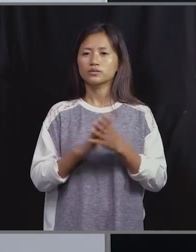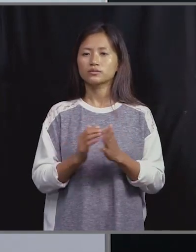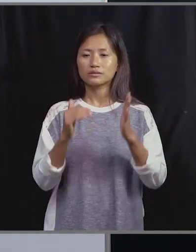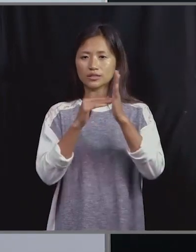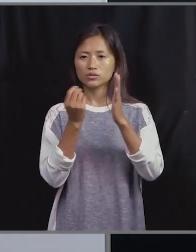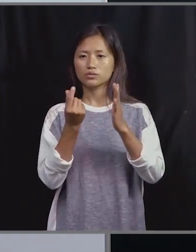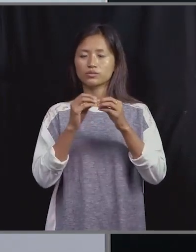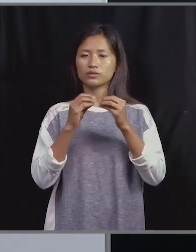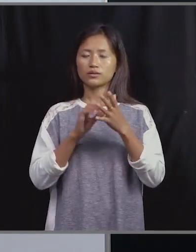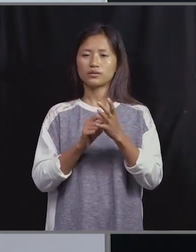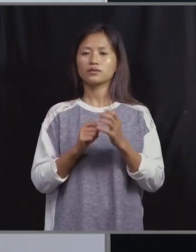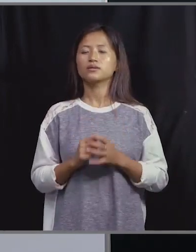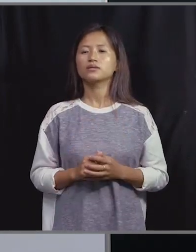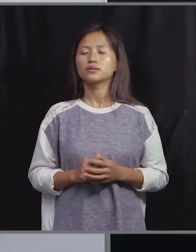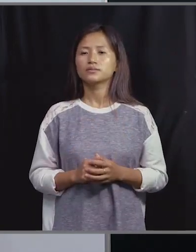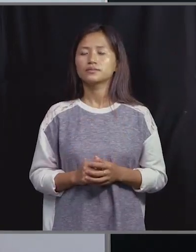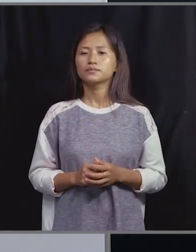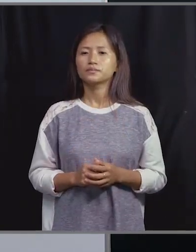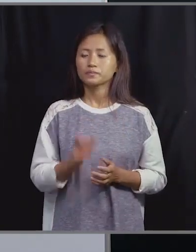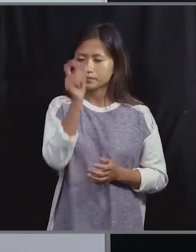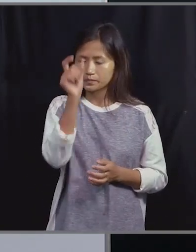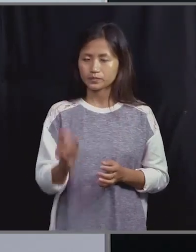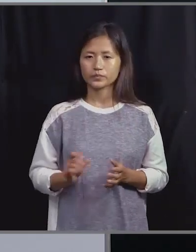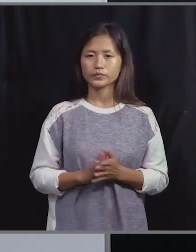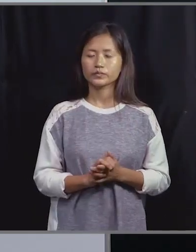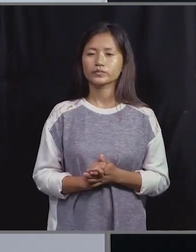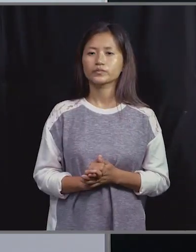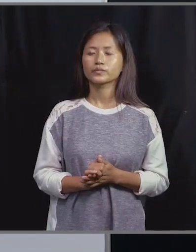a village called Suba, a person